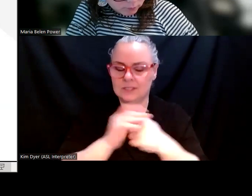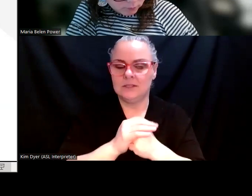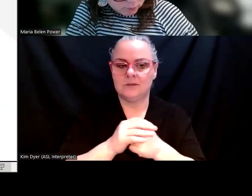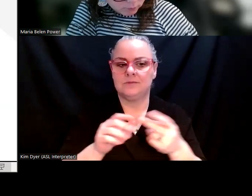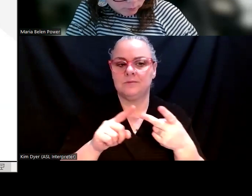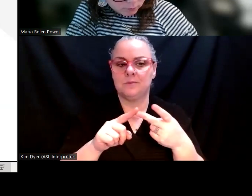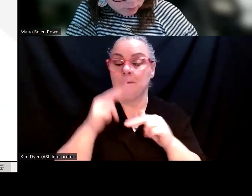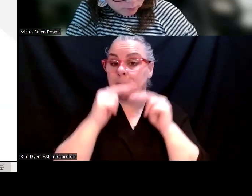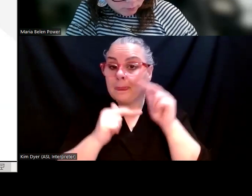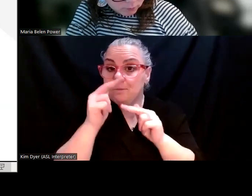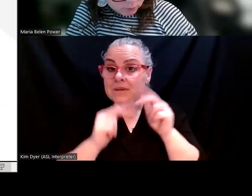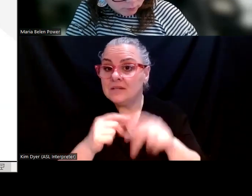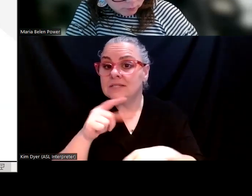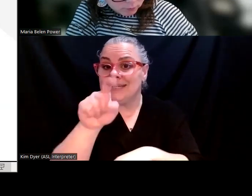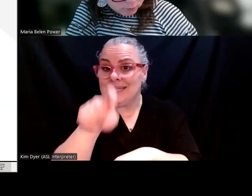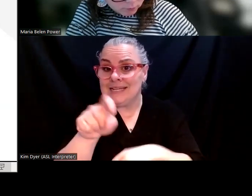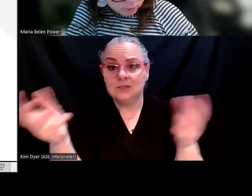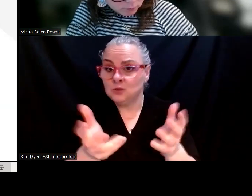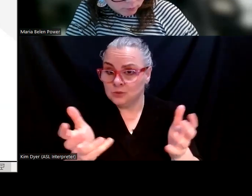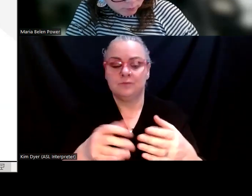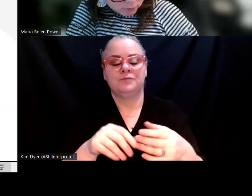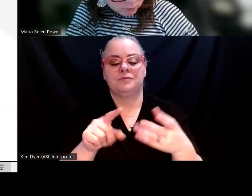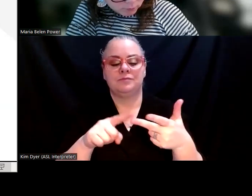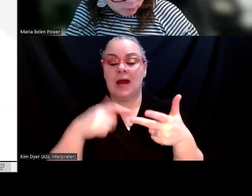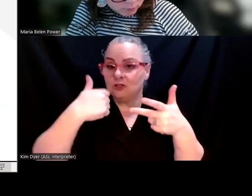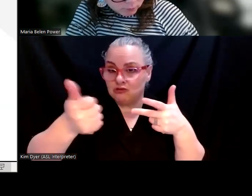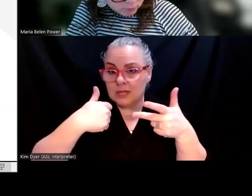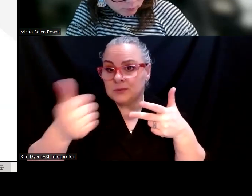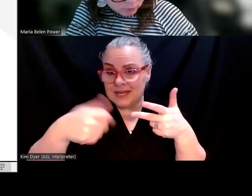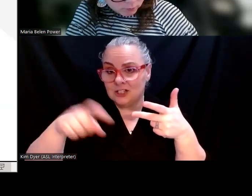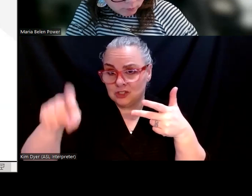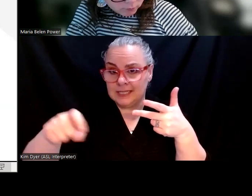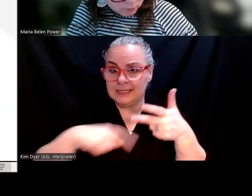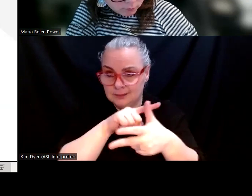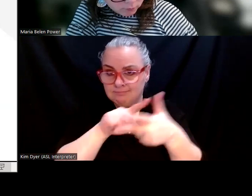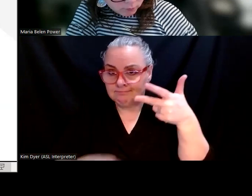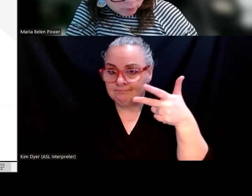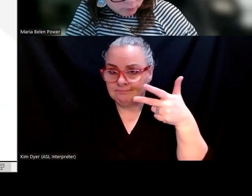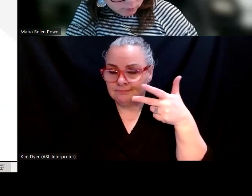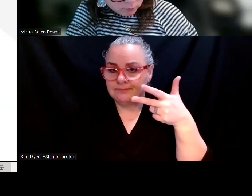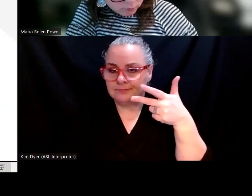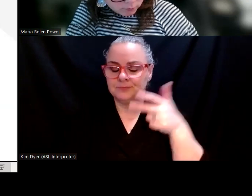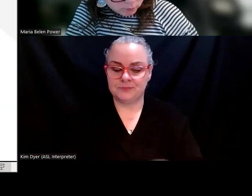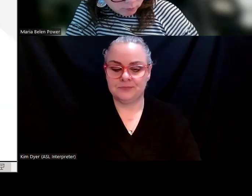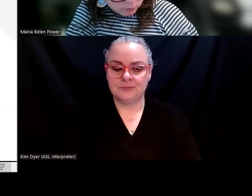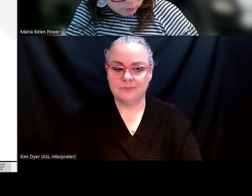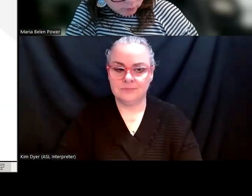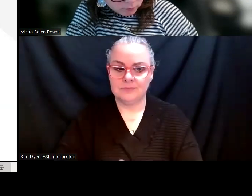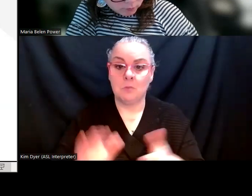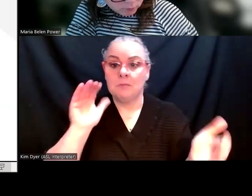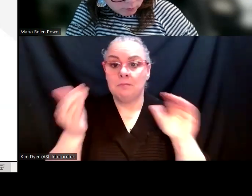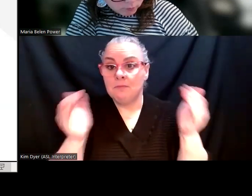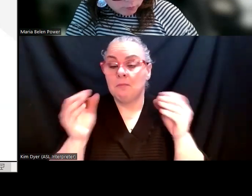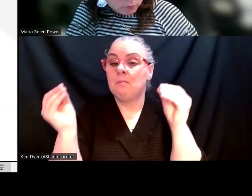the building sector needs, and the transportation sector needs more than the